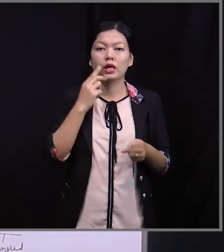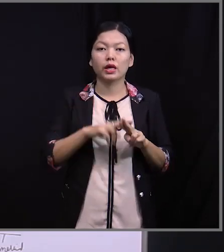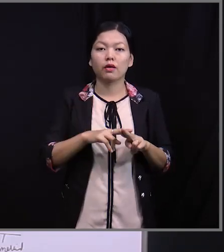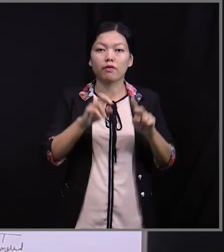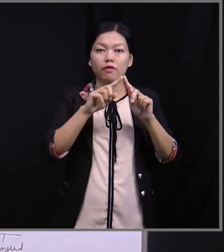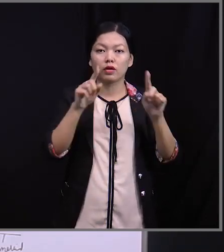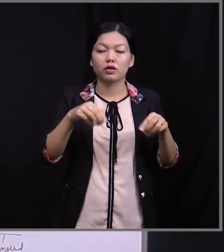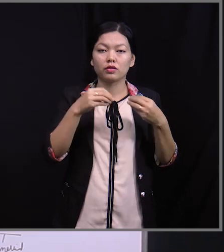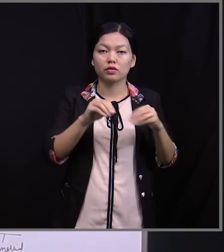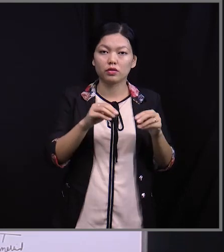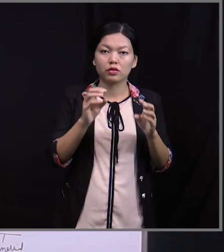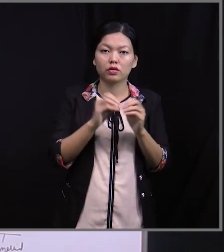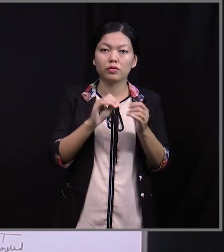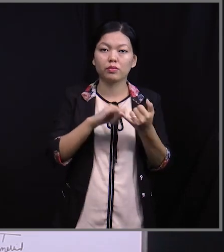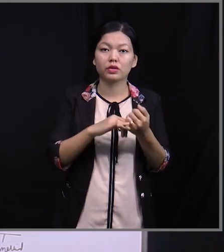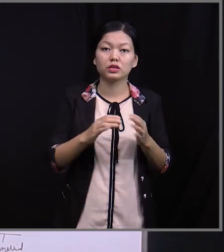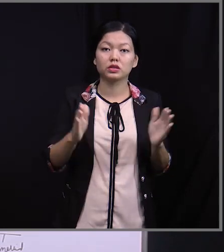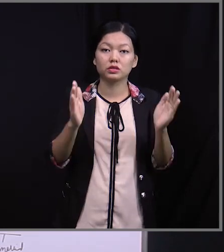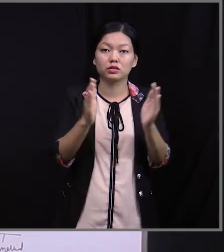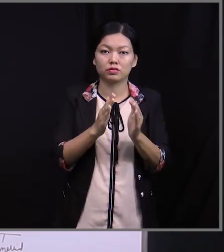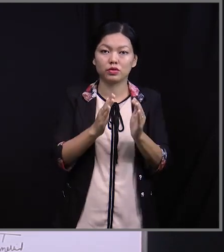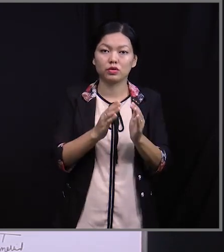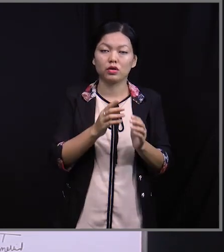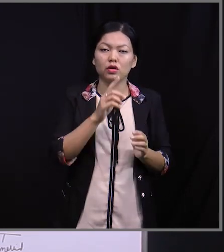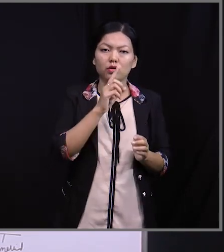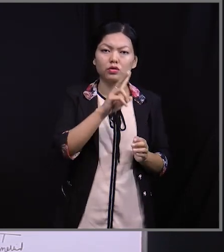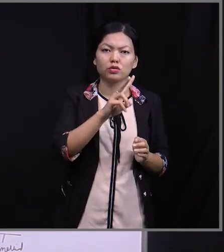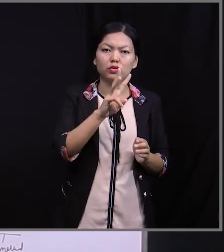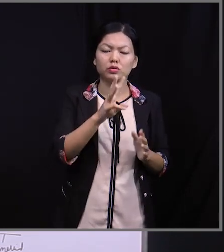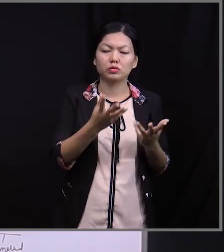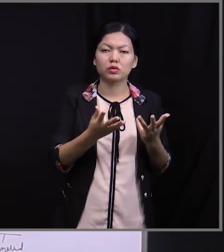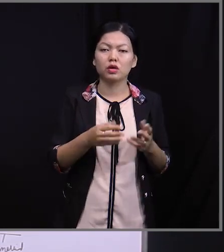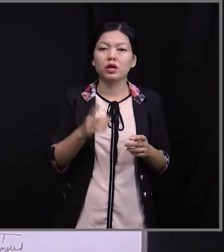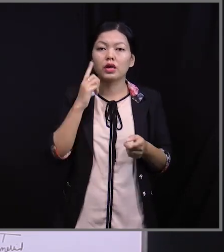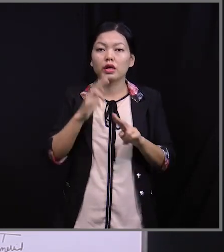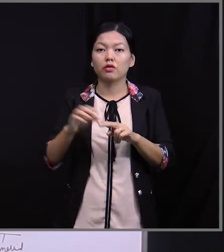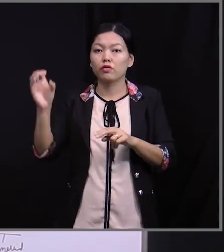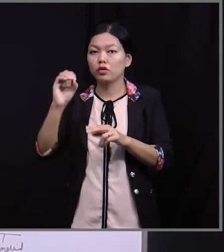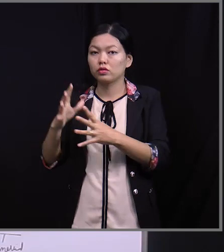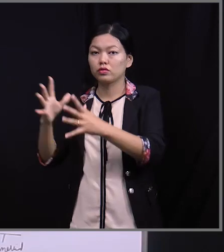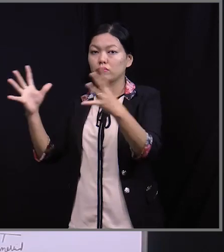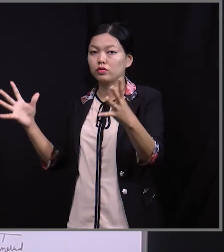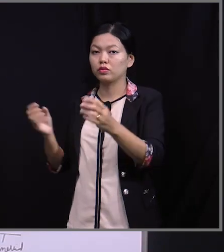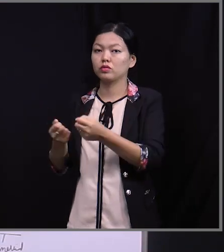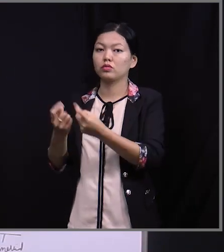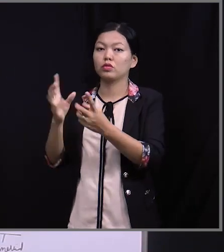run it, and if the organization is large, 2 or more persons might run it. The next is